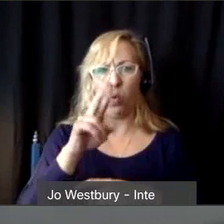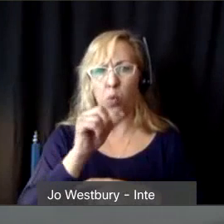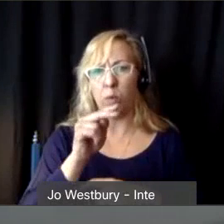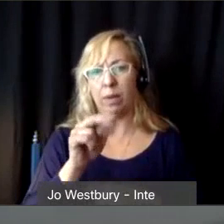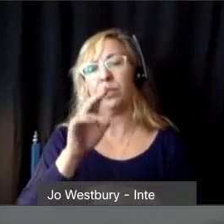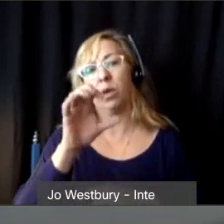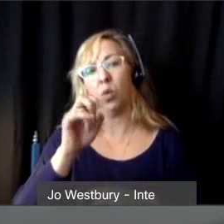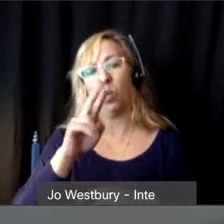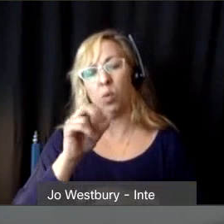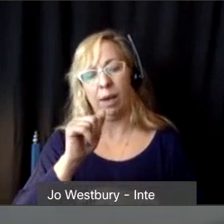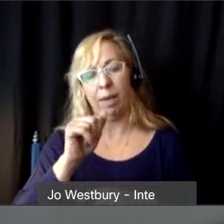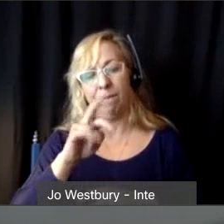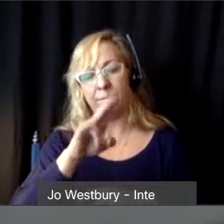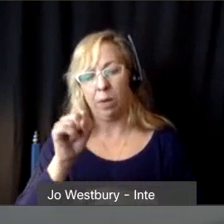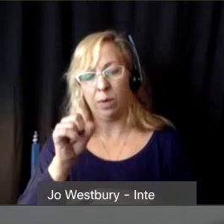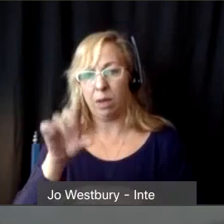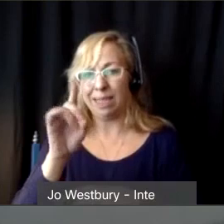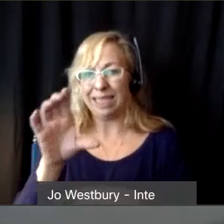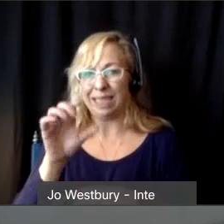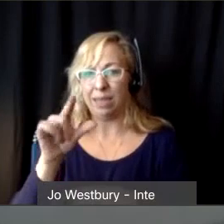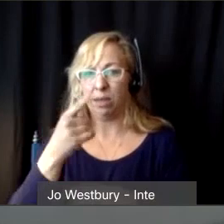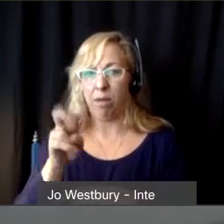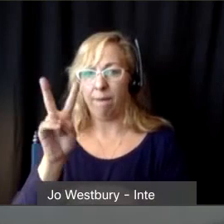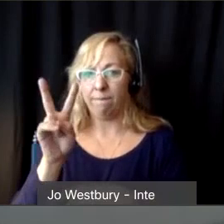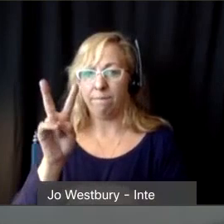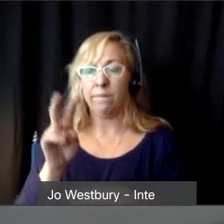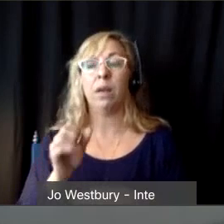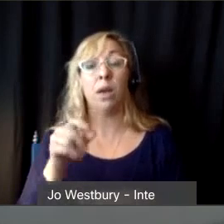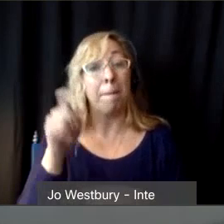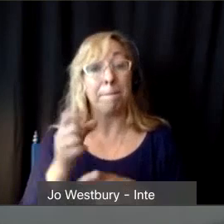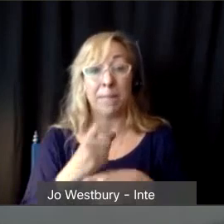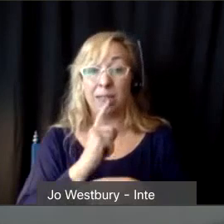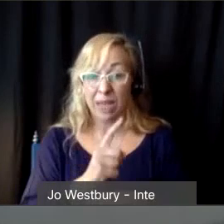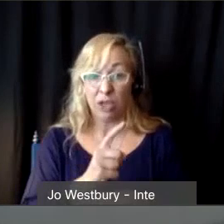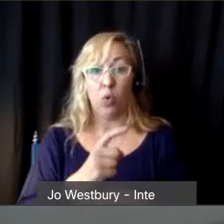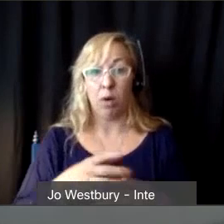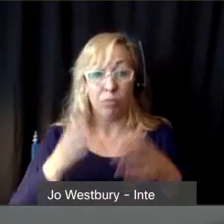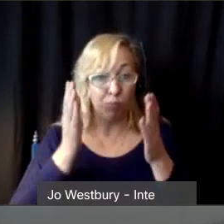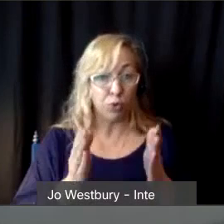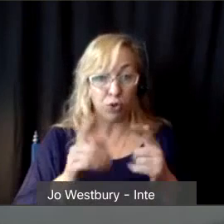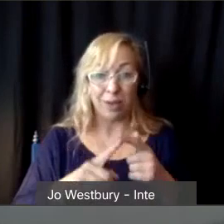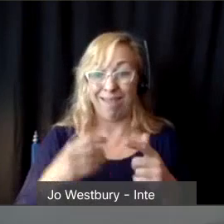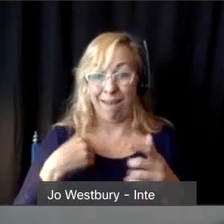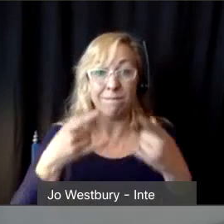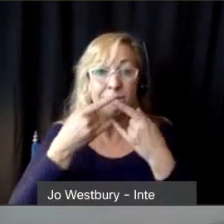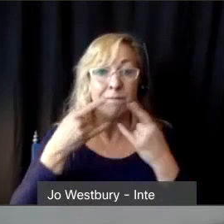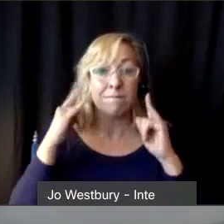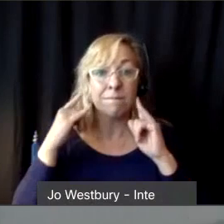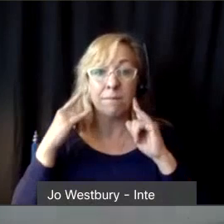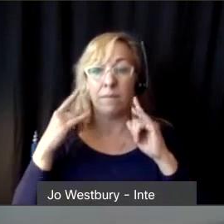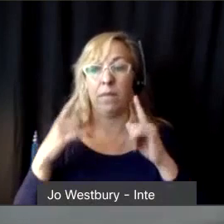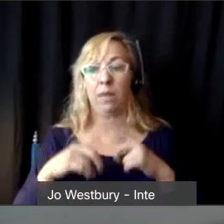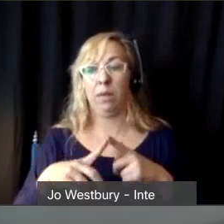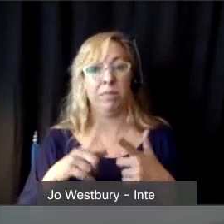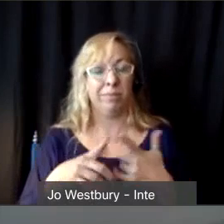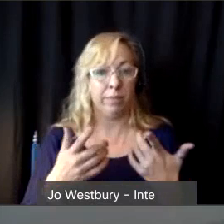coronavirus.dc.gov. You need to make sure that the visitor has a face mask or cloth face covering that they can use, and make